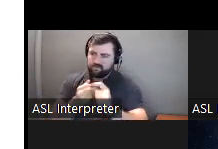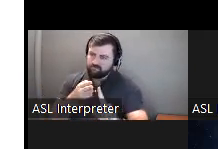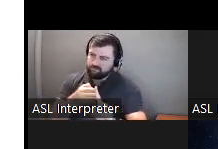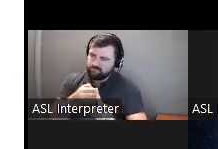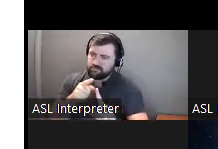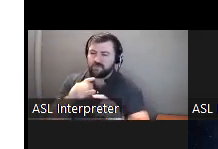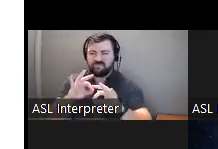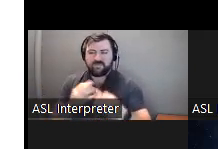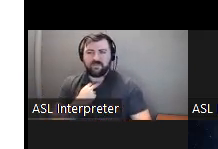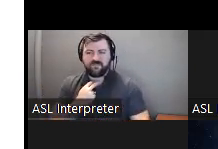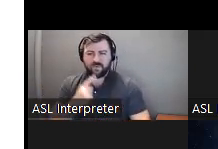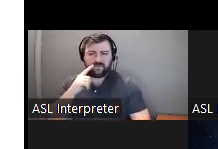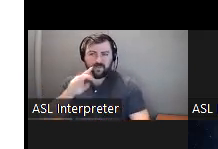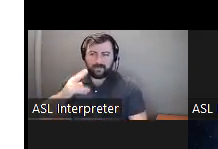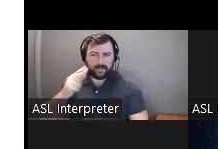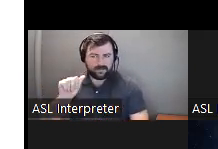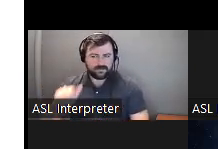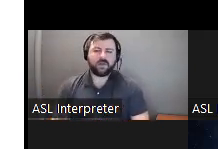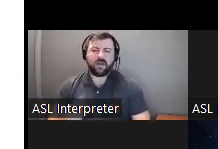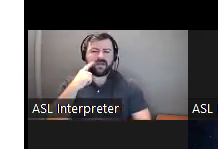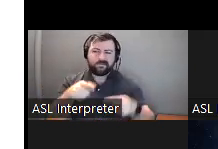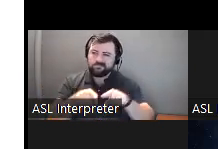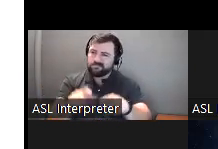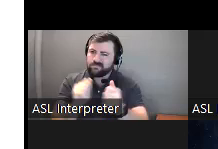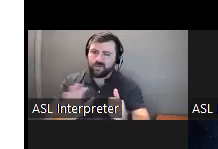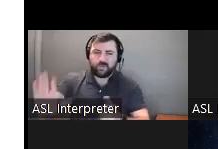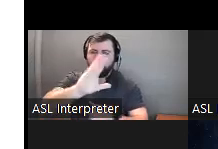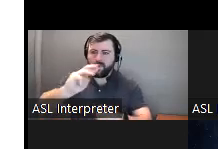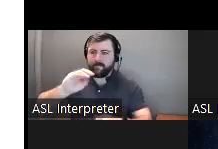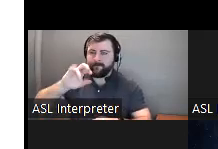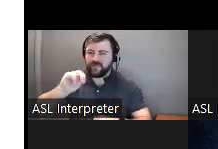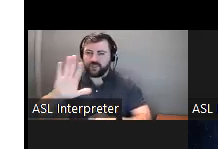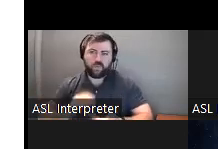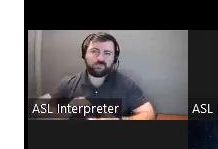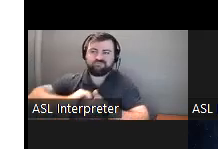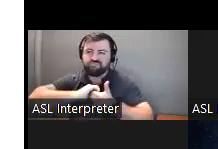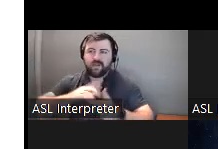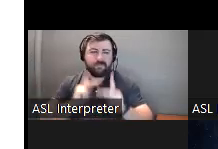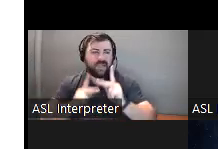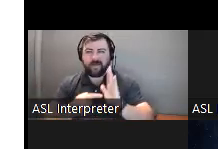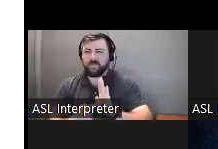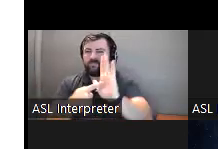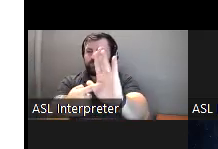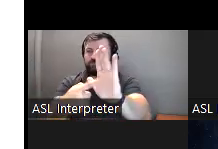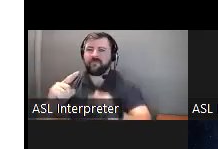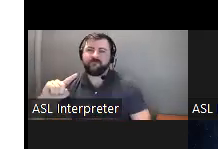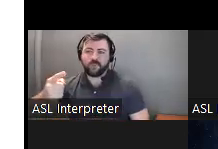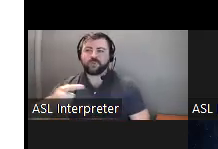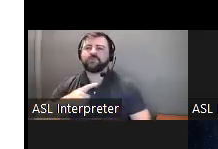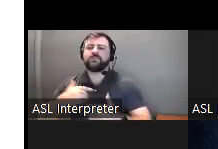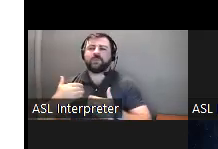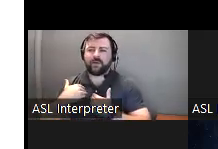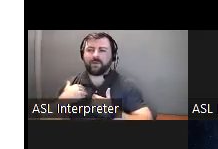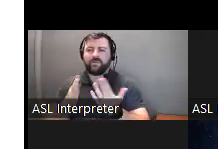BHA. And I think it aligns well with your mission and collaboration, people first, transparency, accountability, all of the